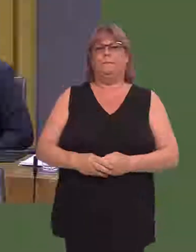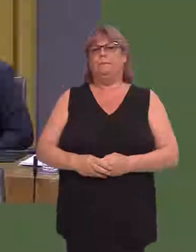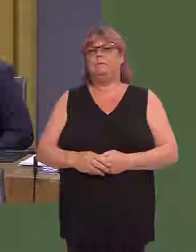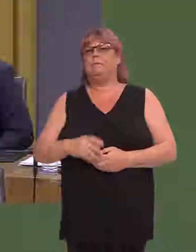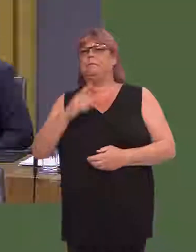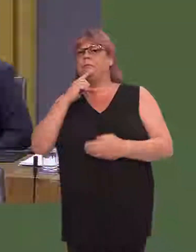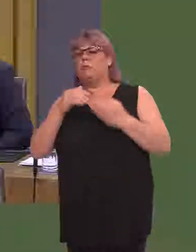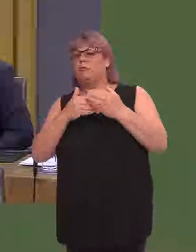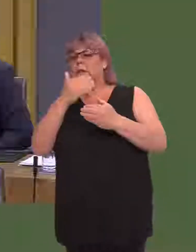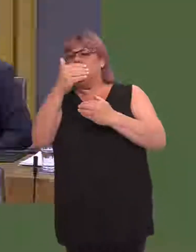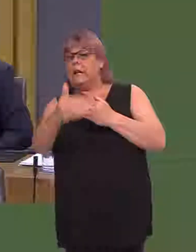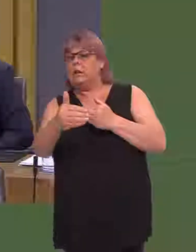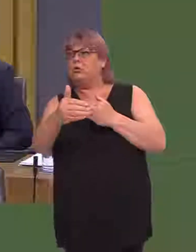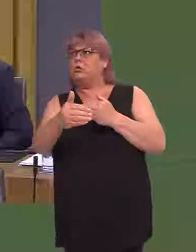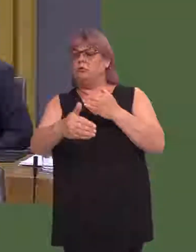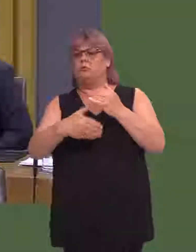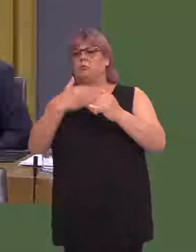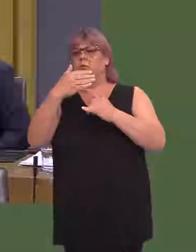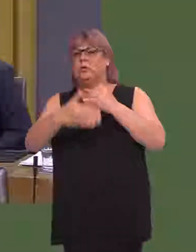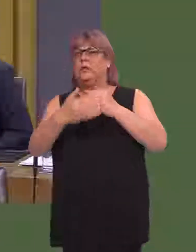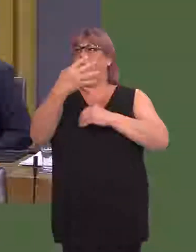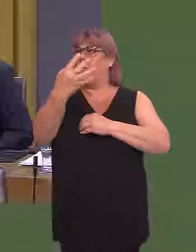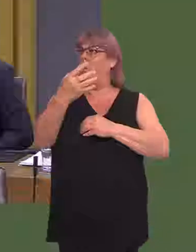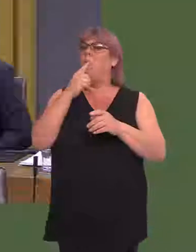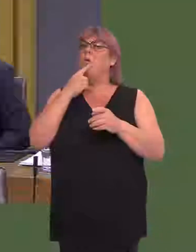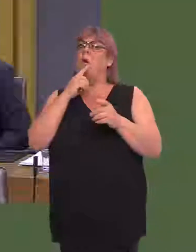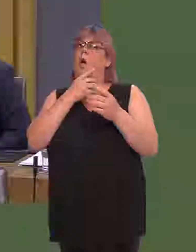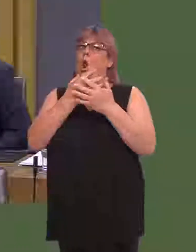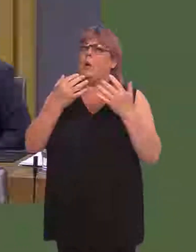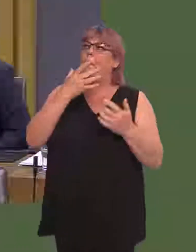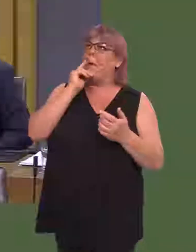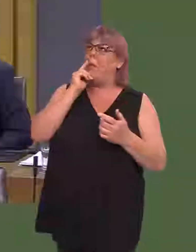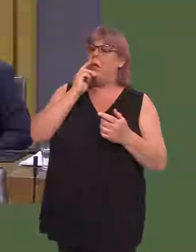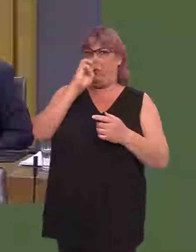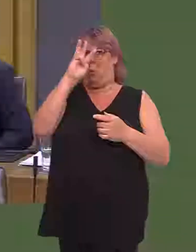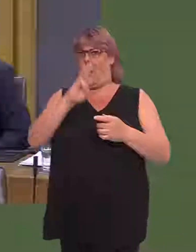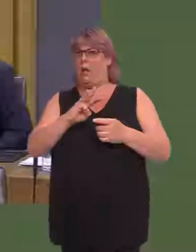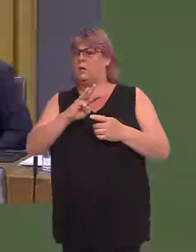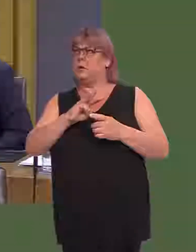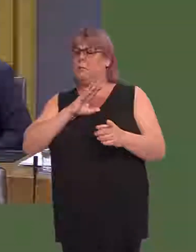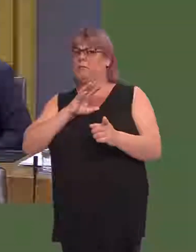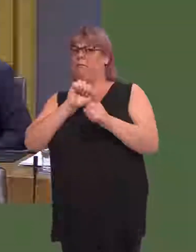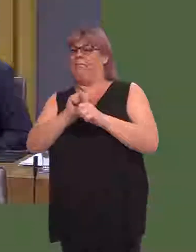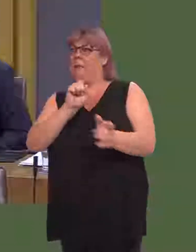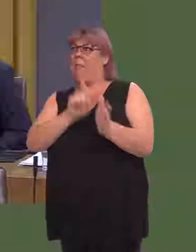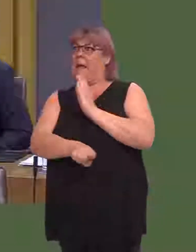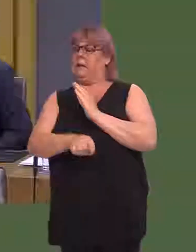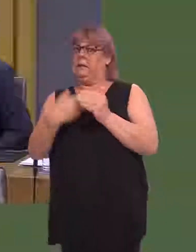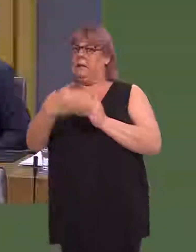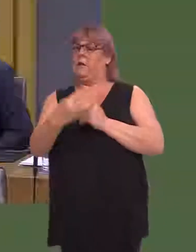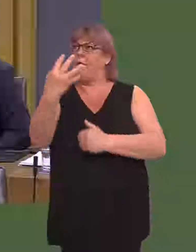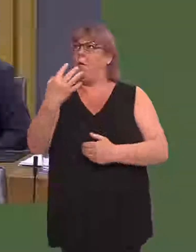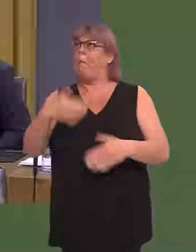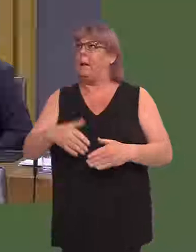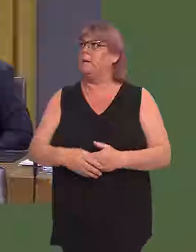diagnosis. Where stage is recorded, more than one in four people in Wales were diagnosed with cancer at its latest